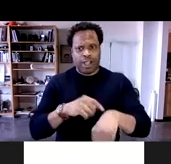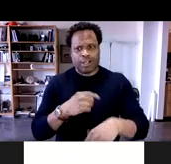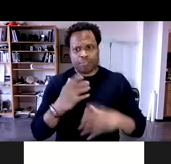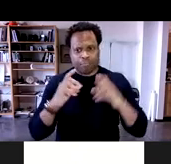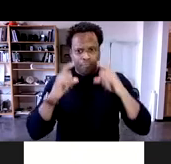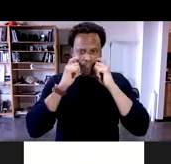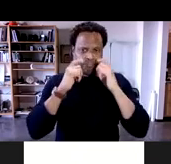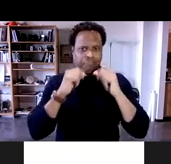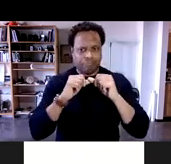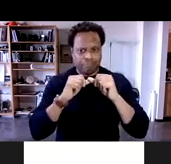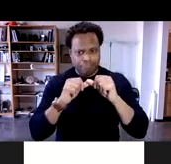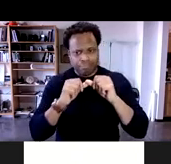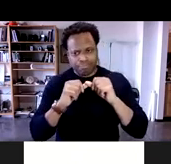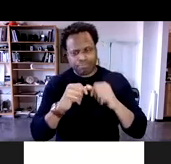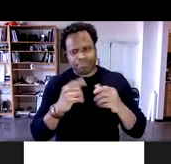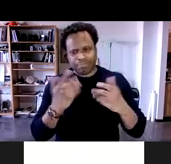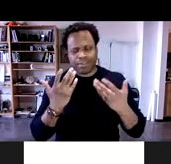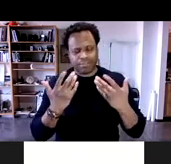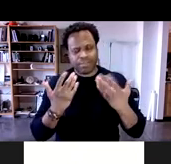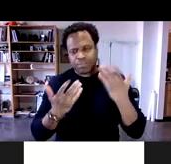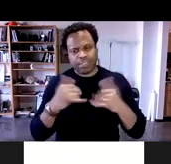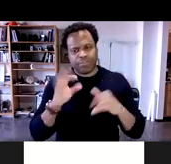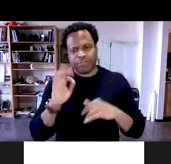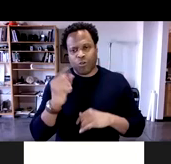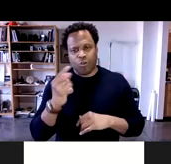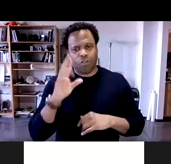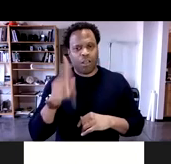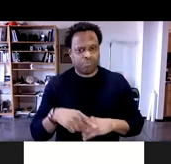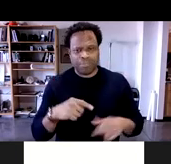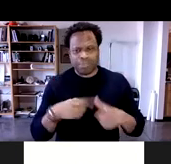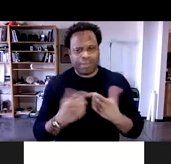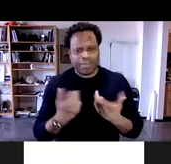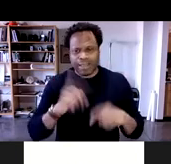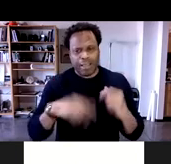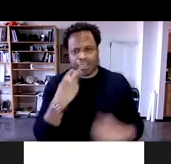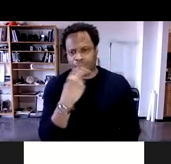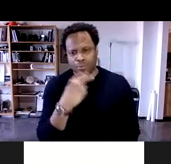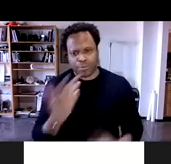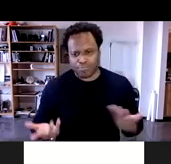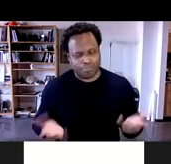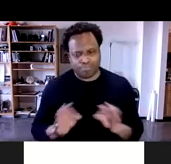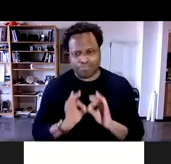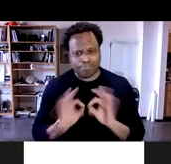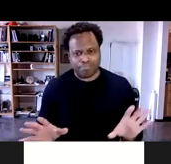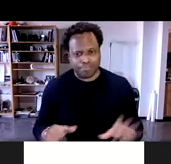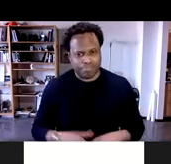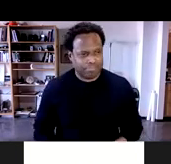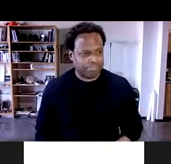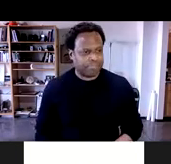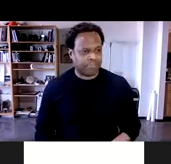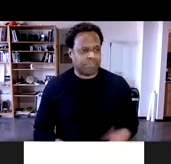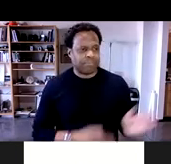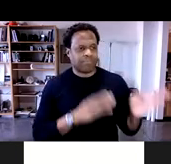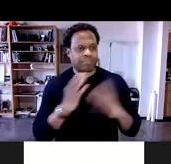Again, when you're using that mask for any length of time, though, it's going to fog up, and